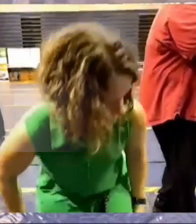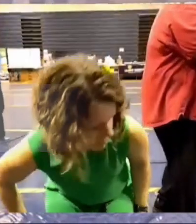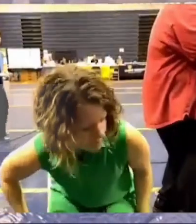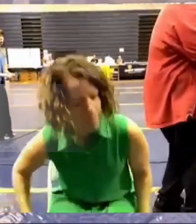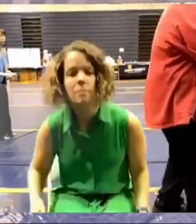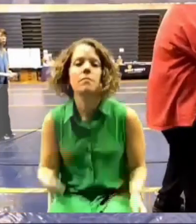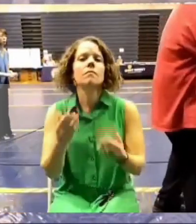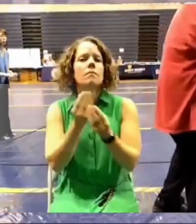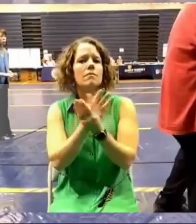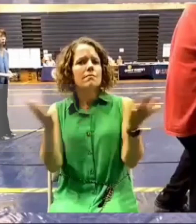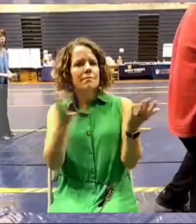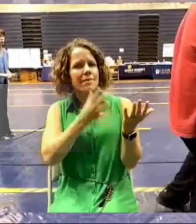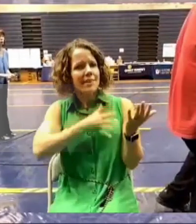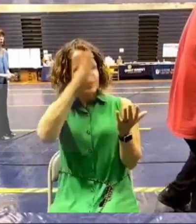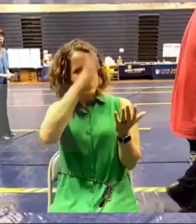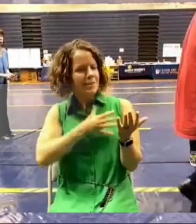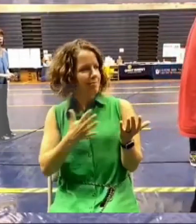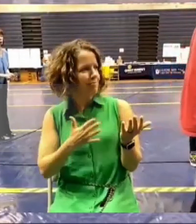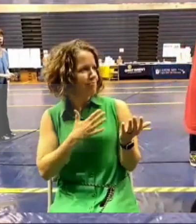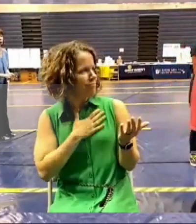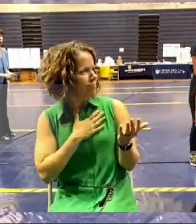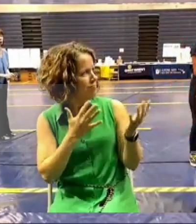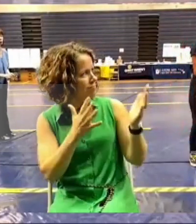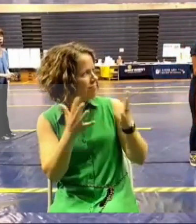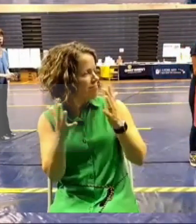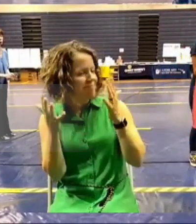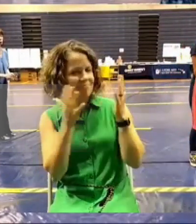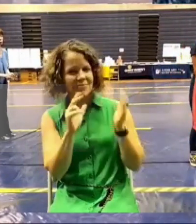Ladies and gentlemen, how about a nice round of applause for Mr. Kim Ball?